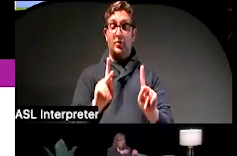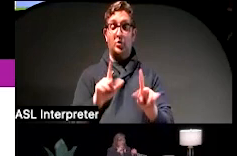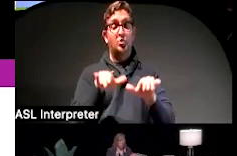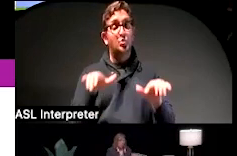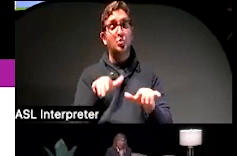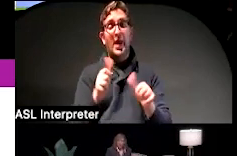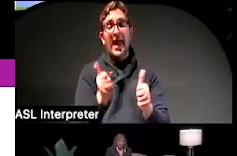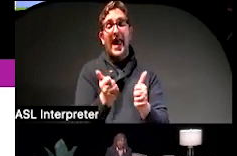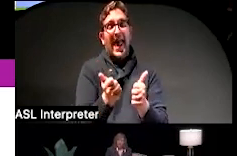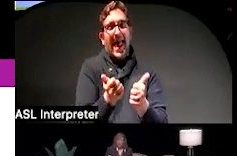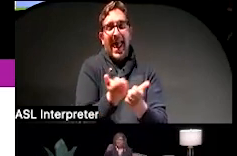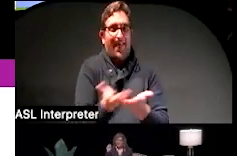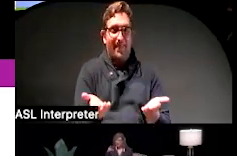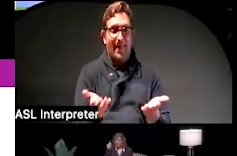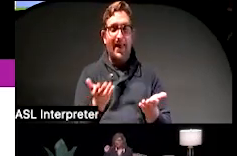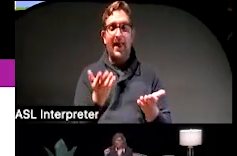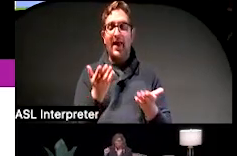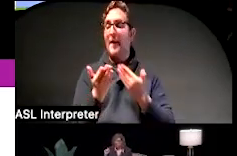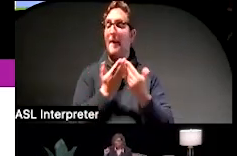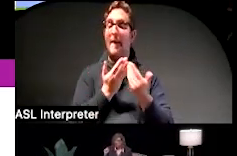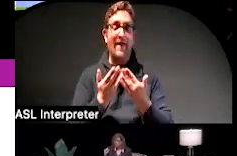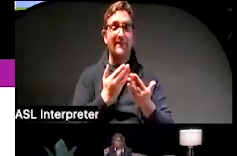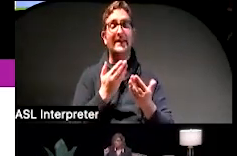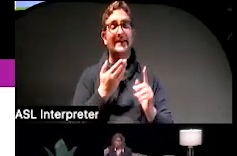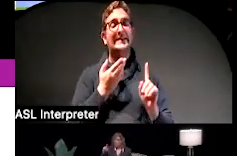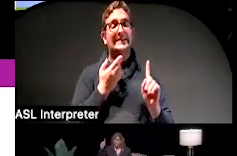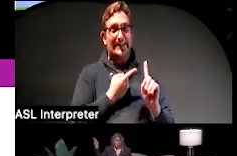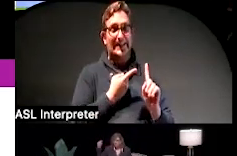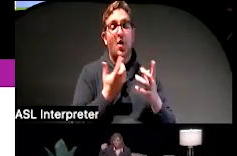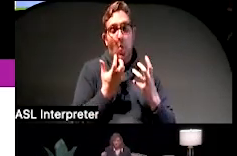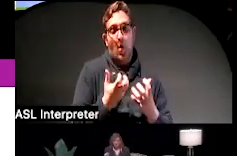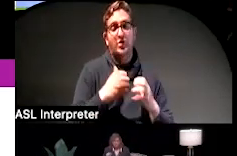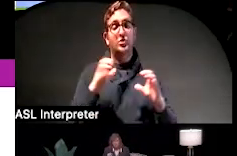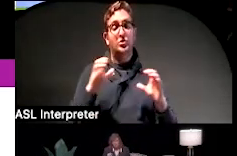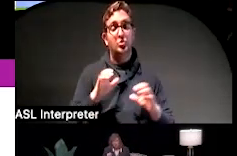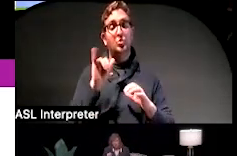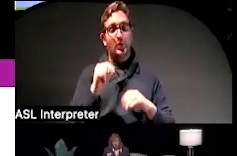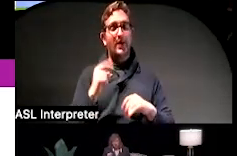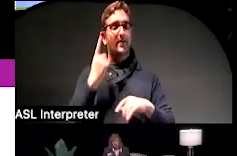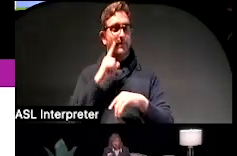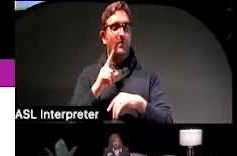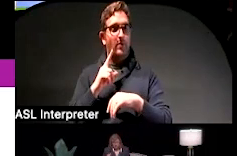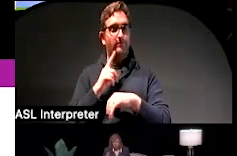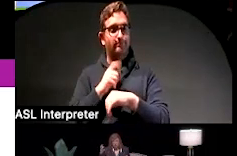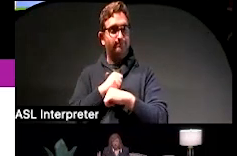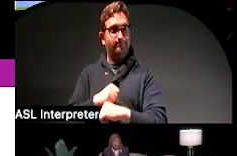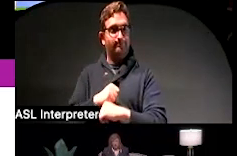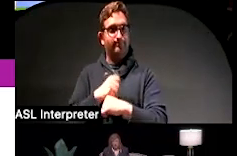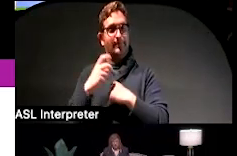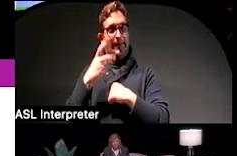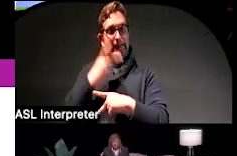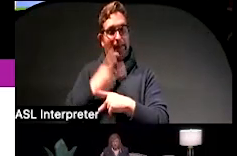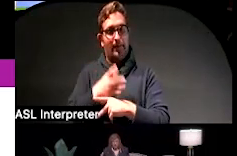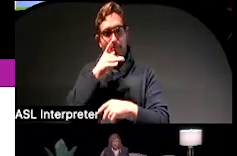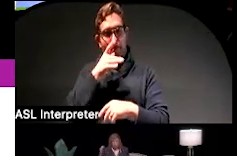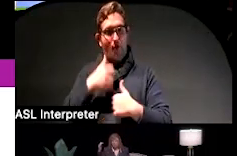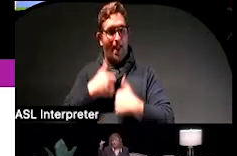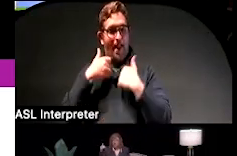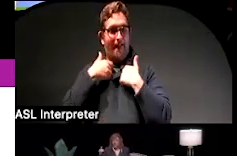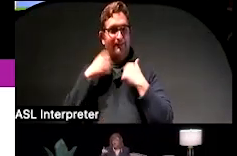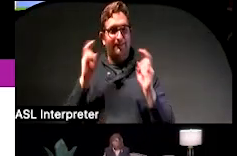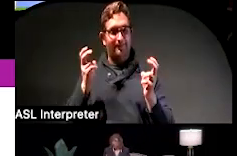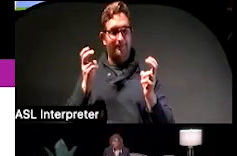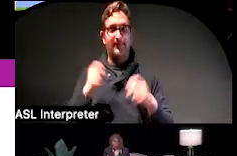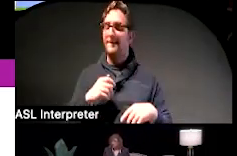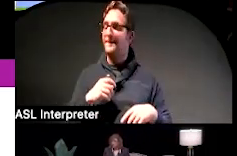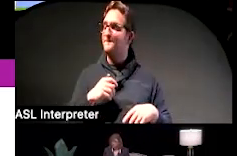something, whatever, he was going to want to do it in order to keep her alive. Those were